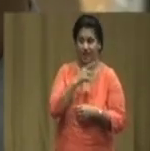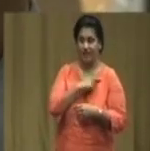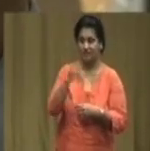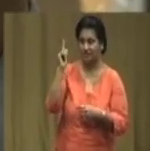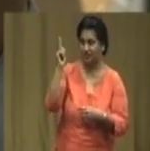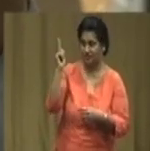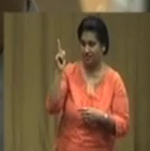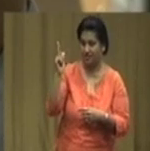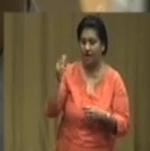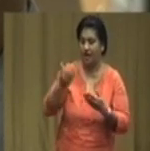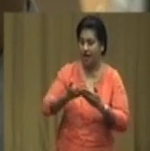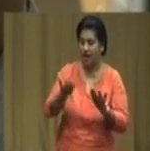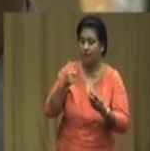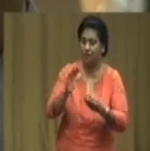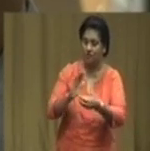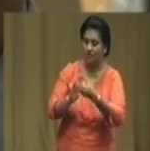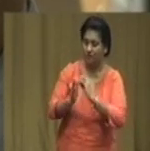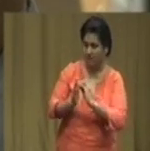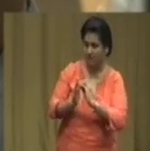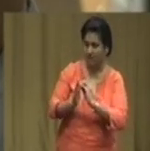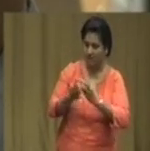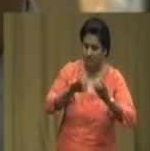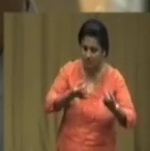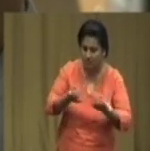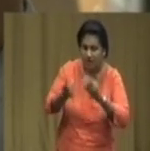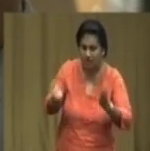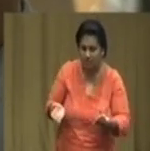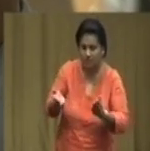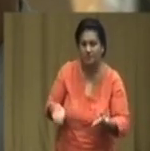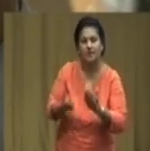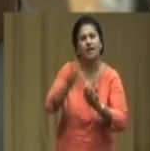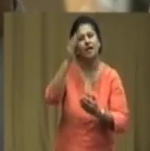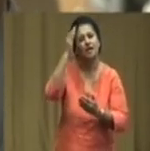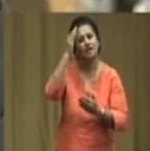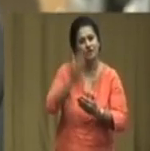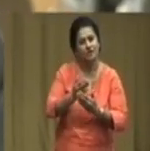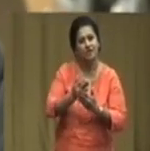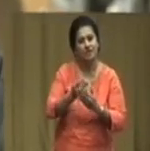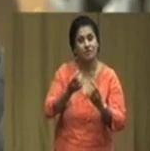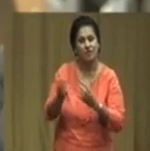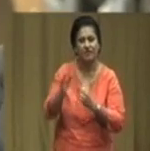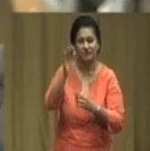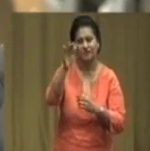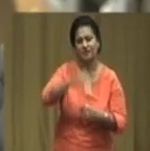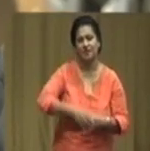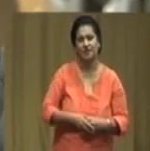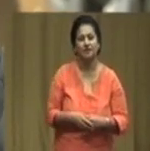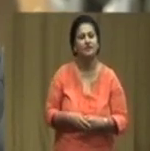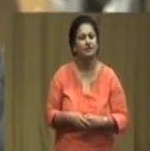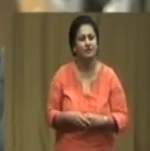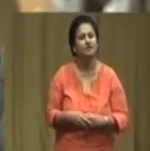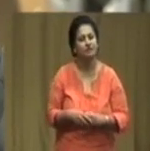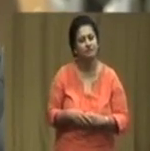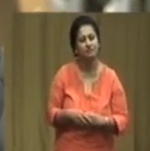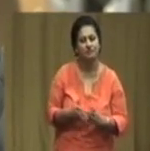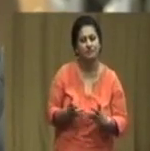and how we use OER in preparing learners for the future. So that's pretty much in terms